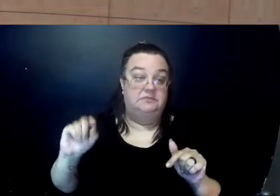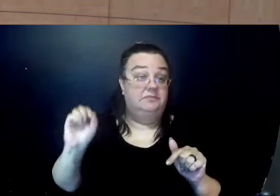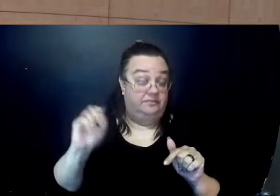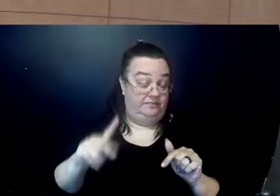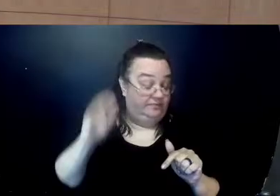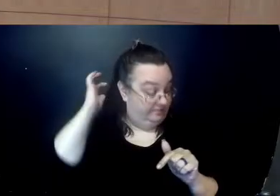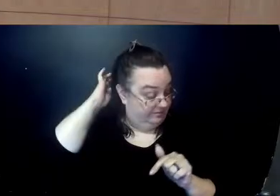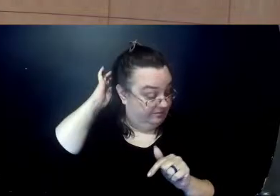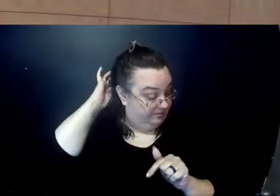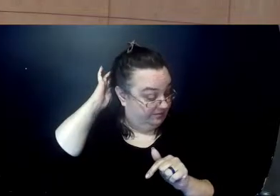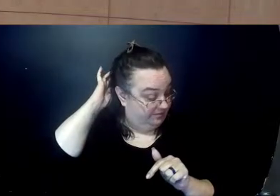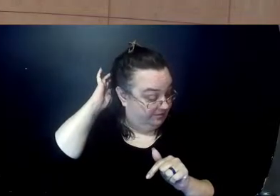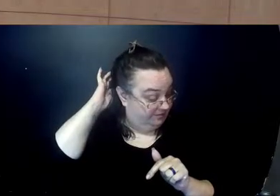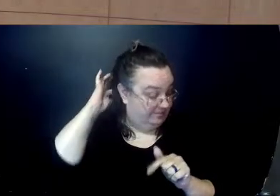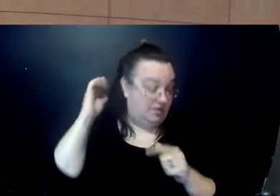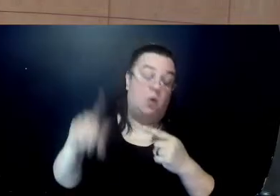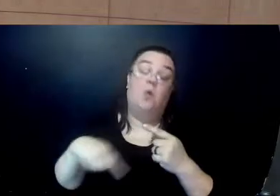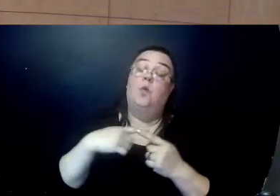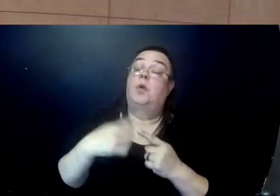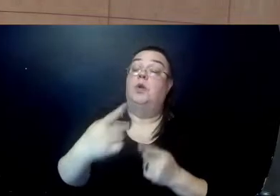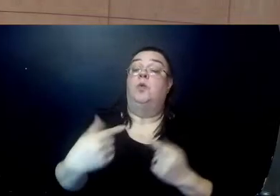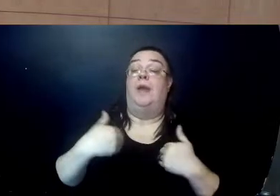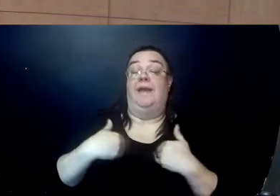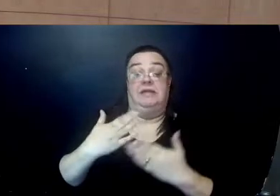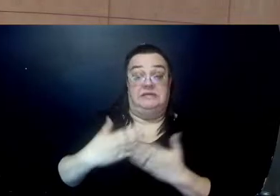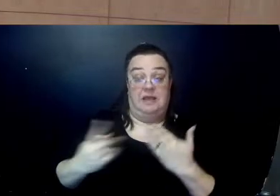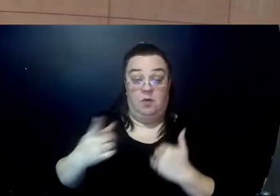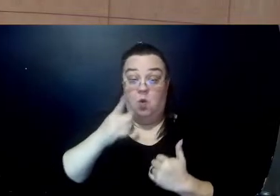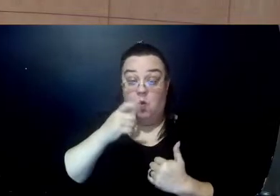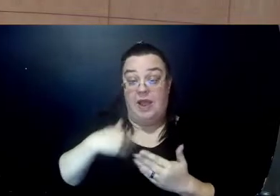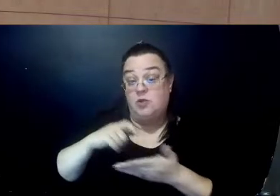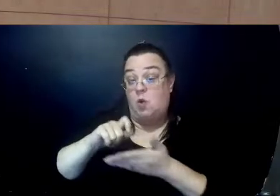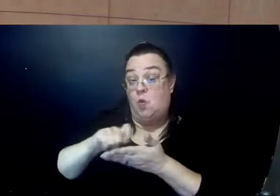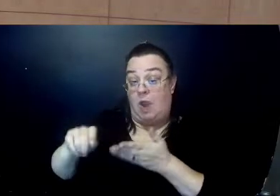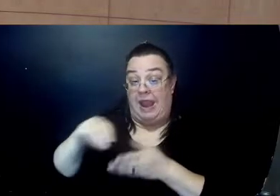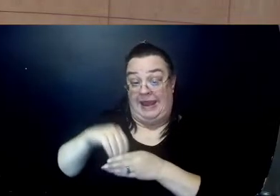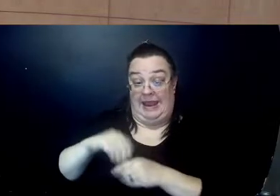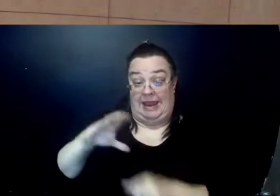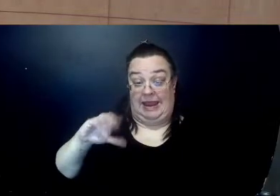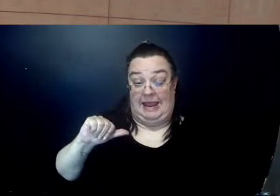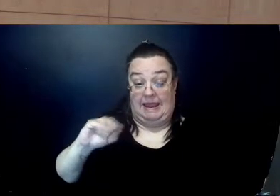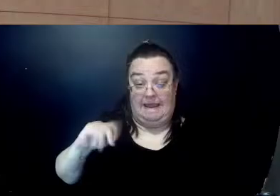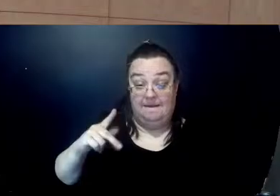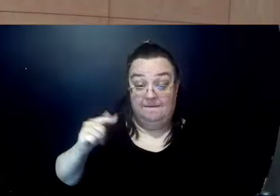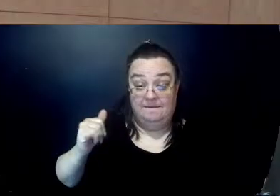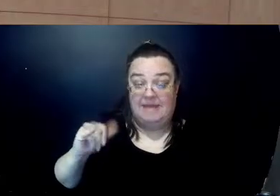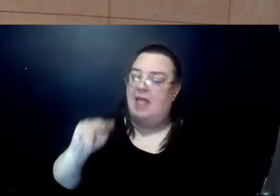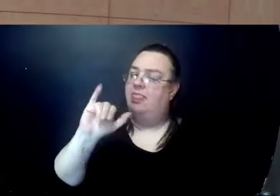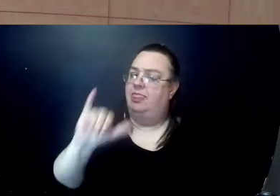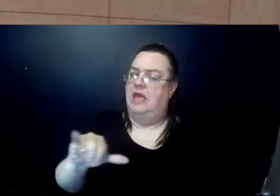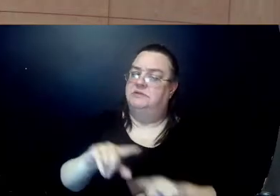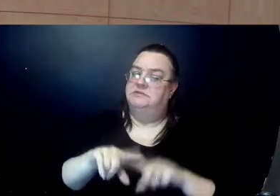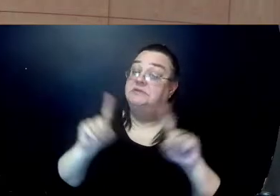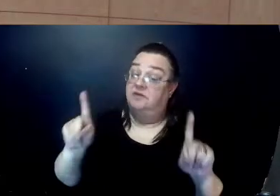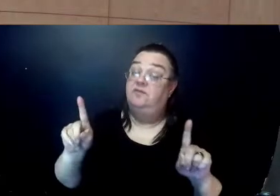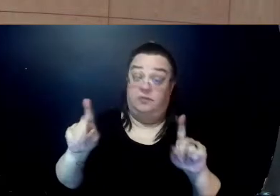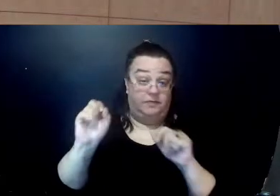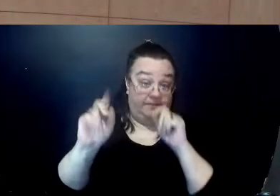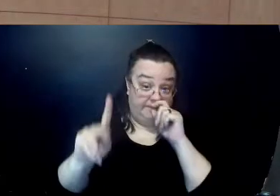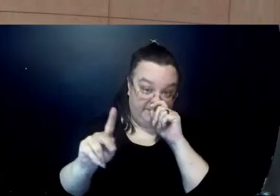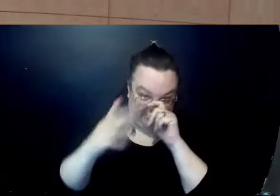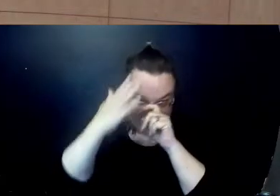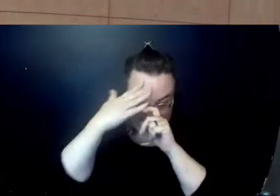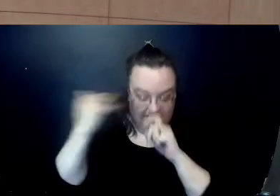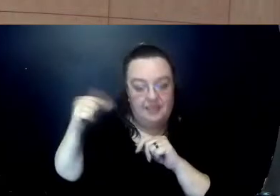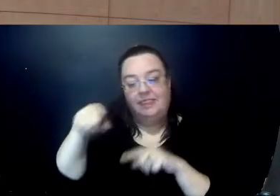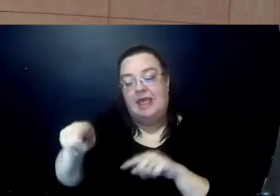okay? When you have someone who has a write-in campaign, that's different, okay?